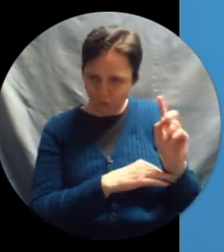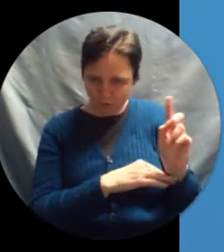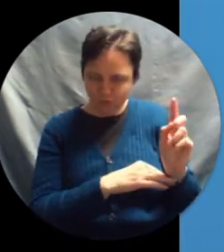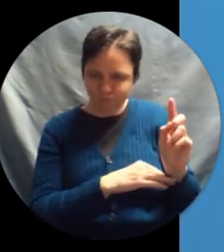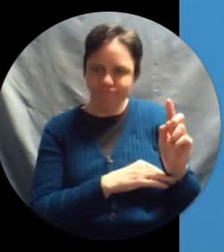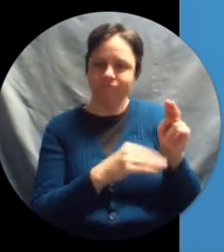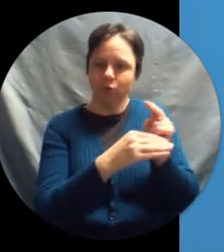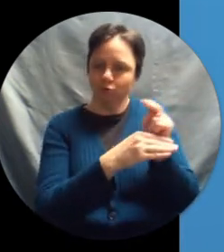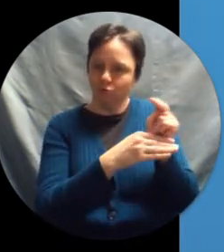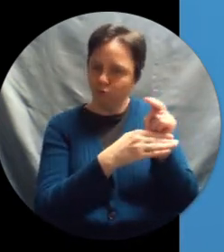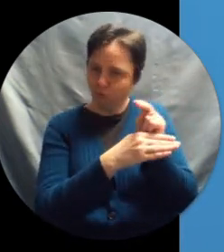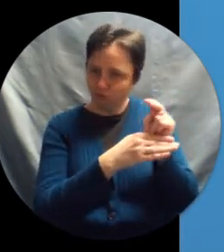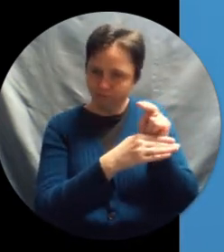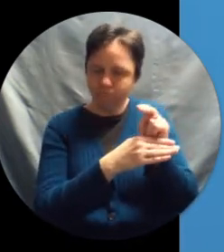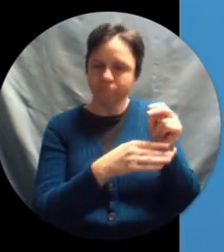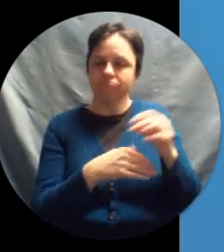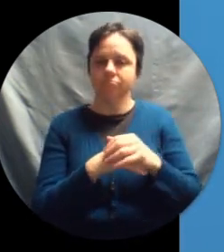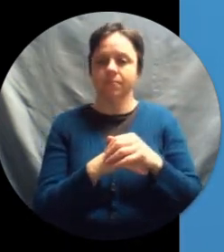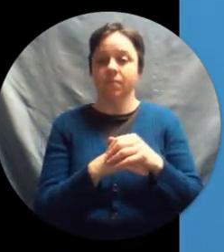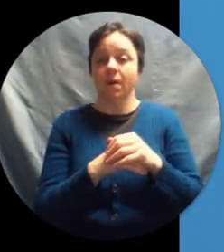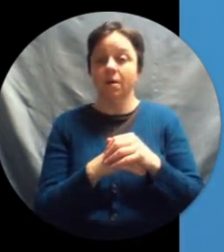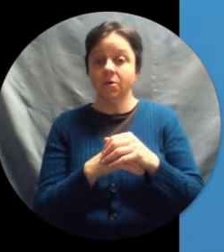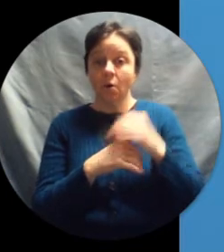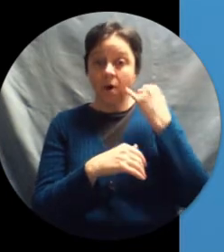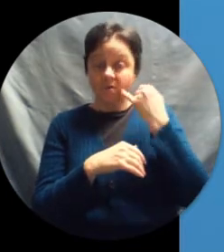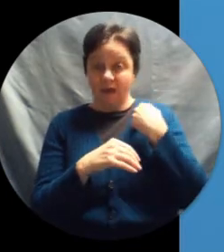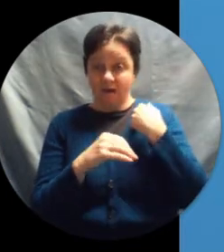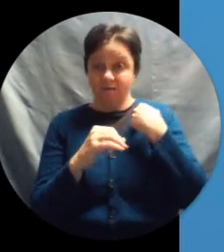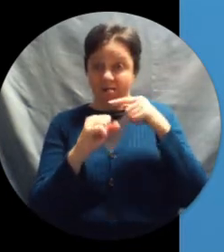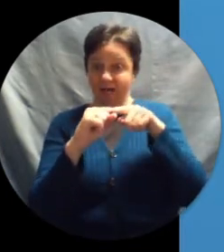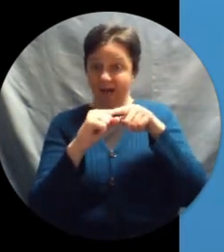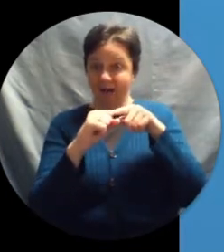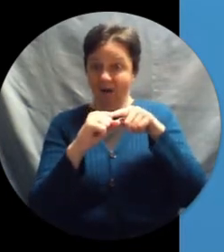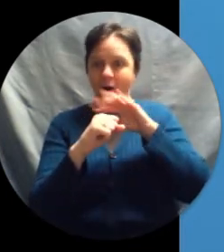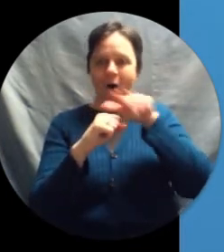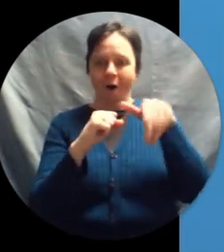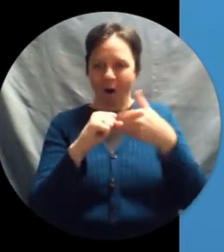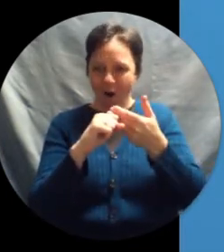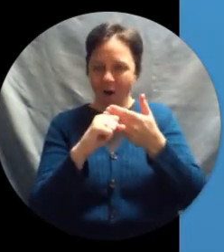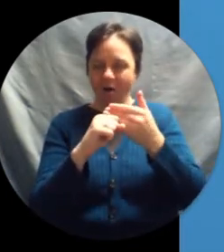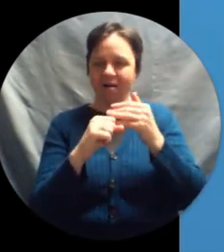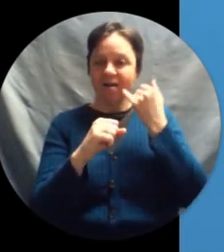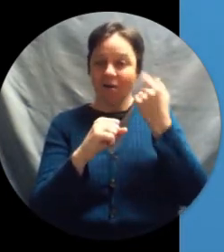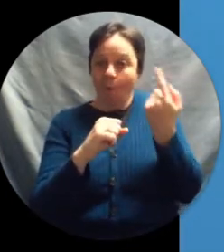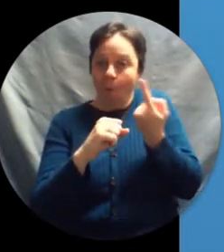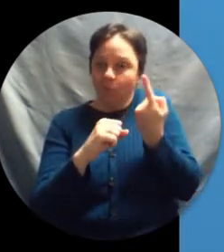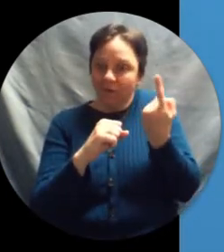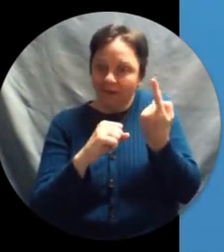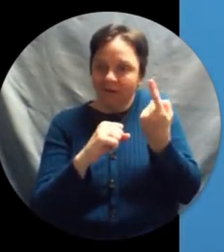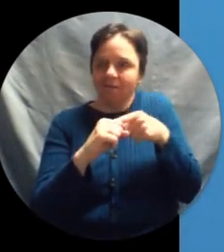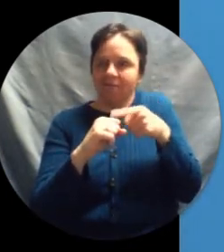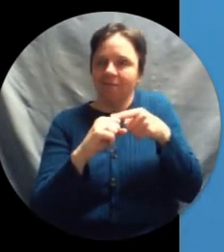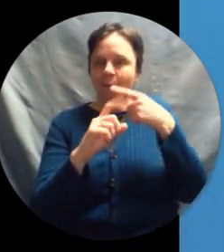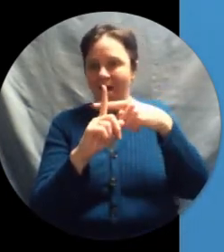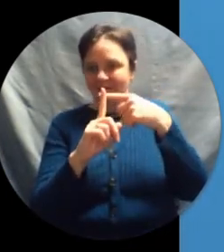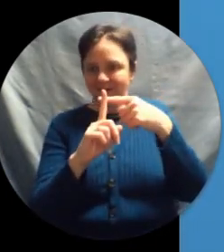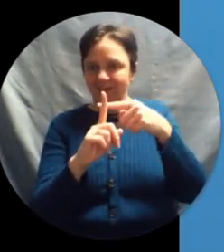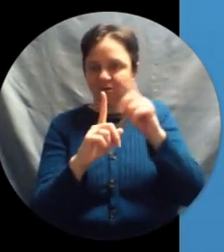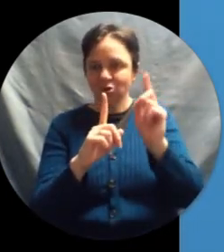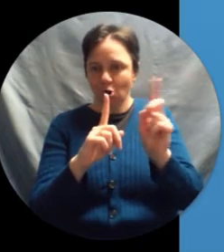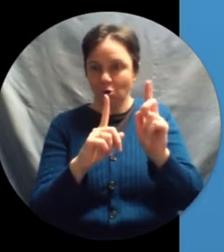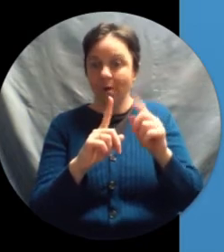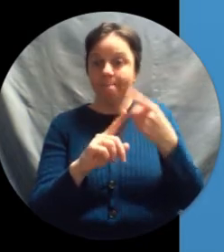Okay, so if we just had this, then all atoms would be positively charged, and they are not. Swirling